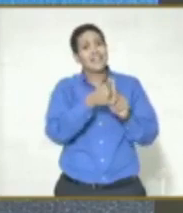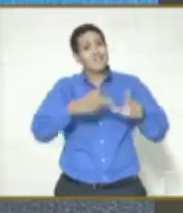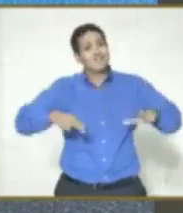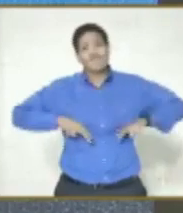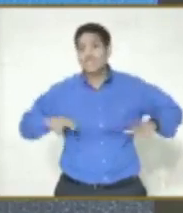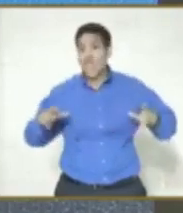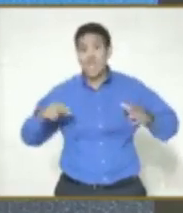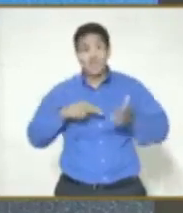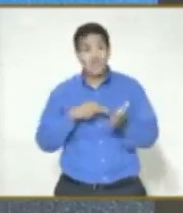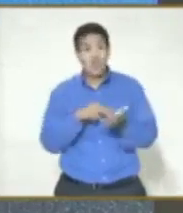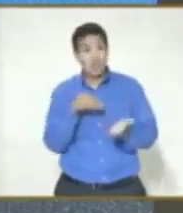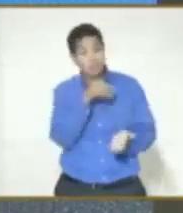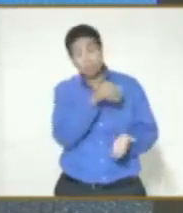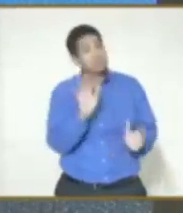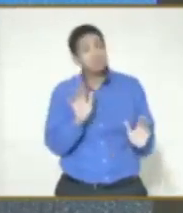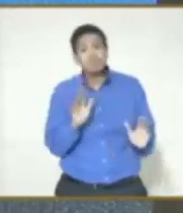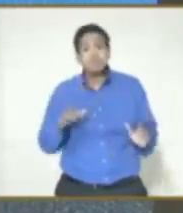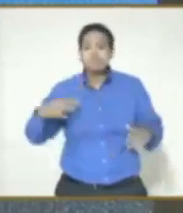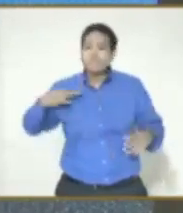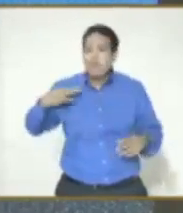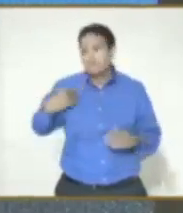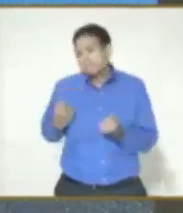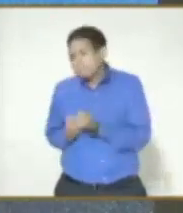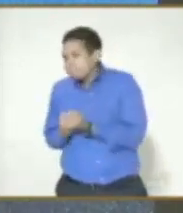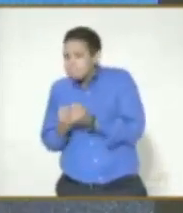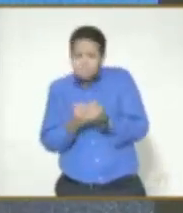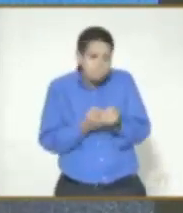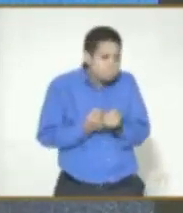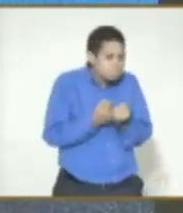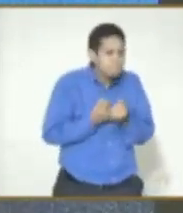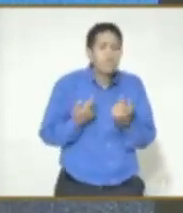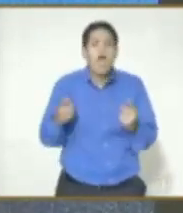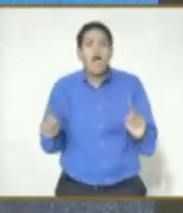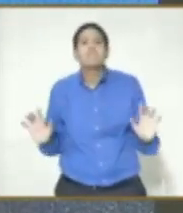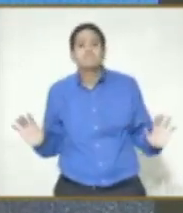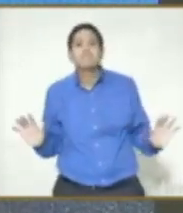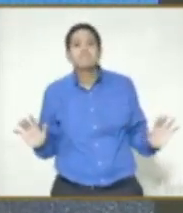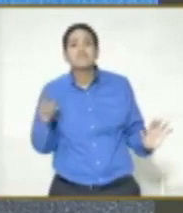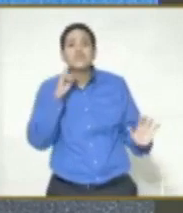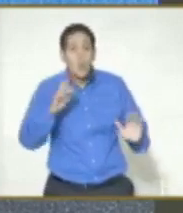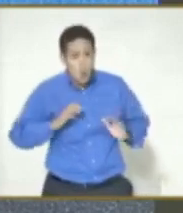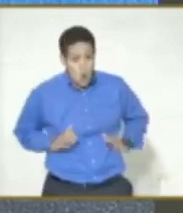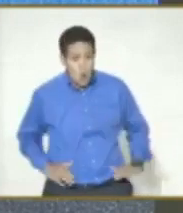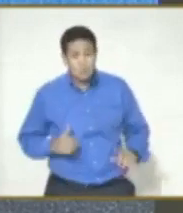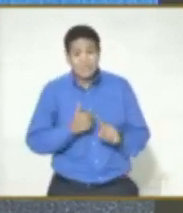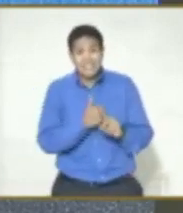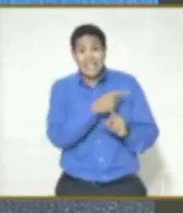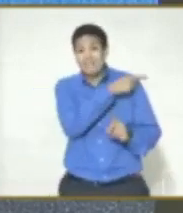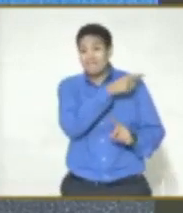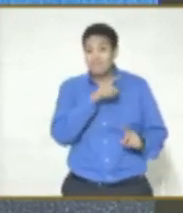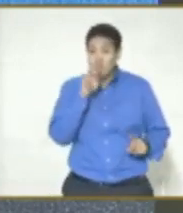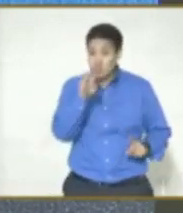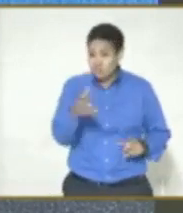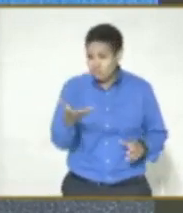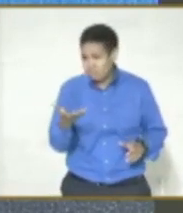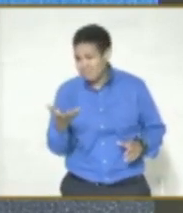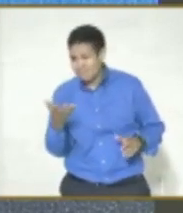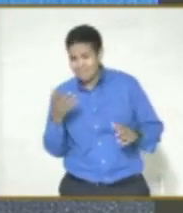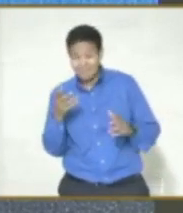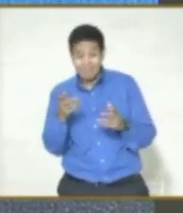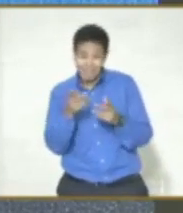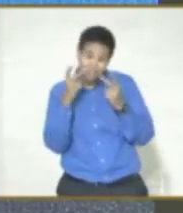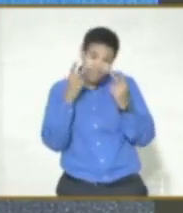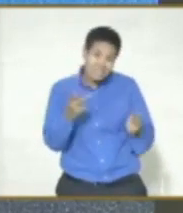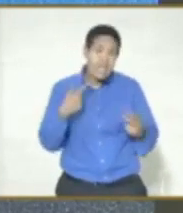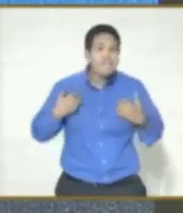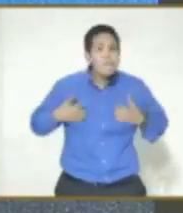has taken that center as if it is her own. So the clients in Port Maria visit, there is facilities for them to